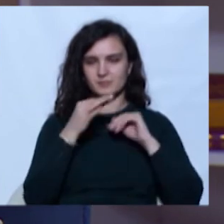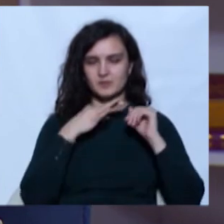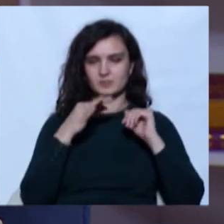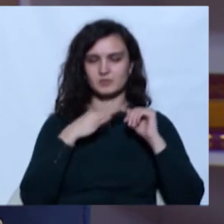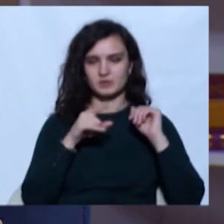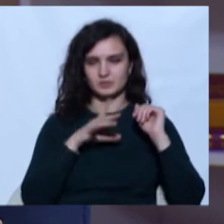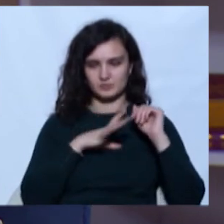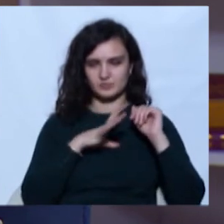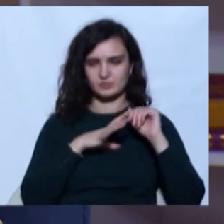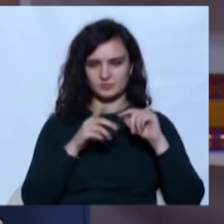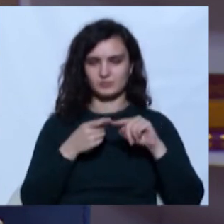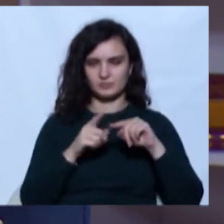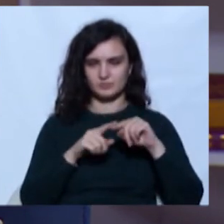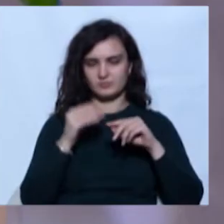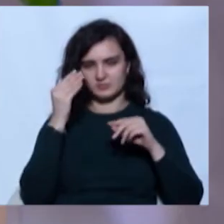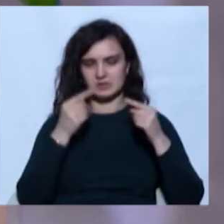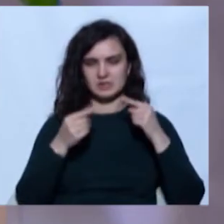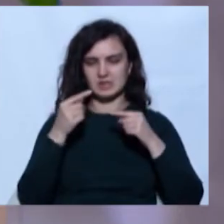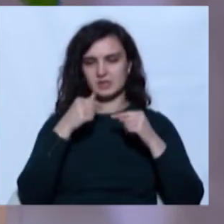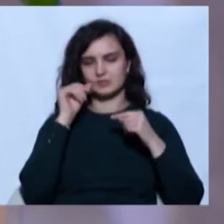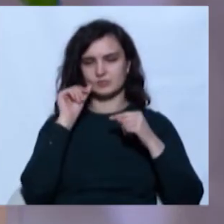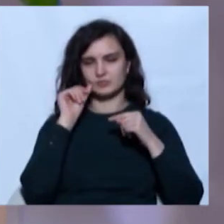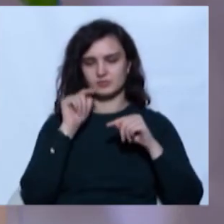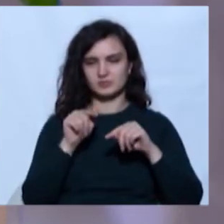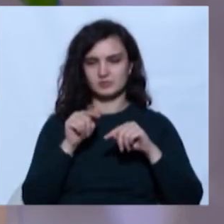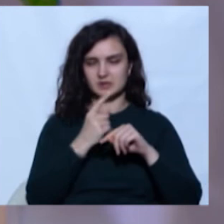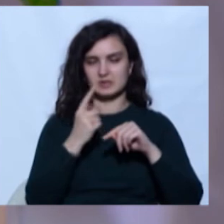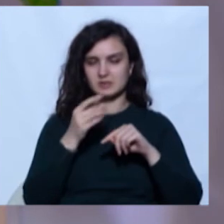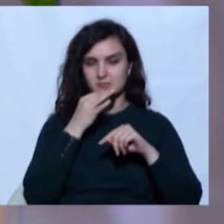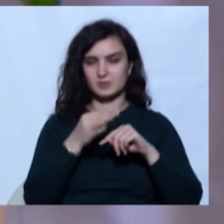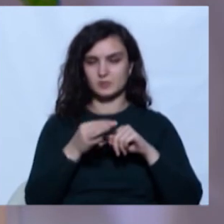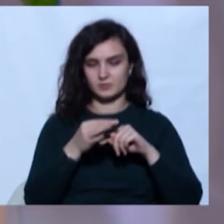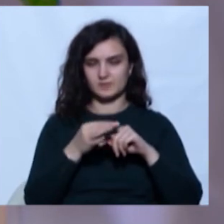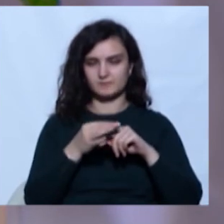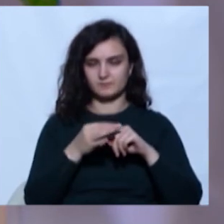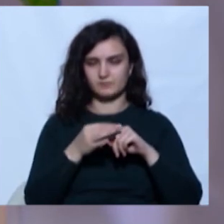coming in. Actually, we were just discussing this yesterday. In fact, one of the answers was quite